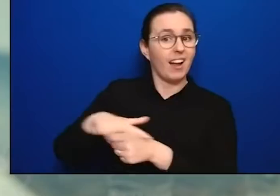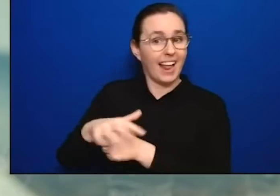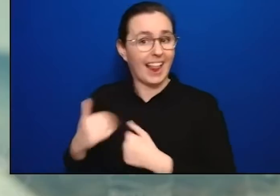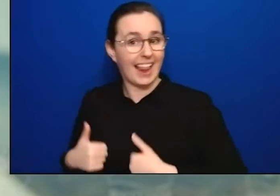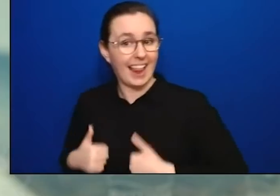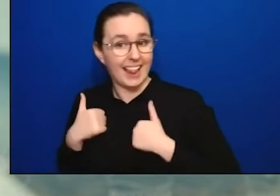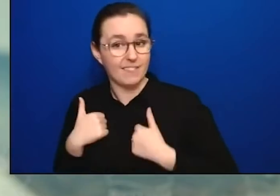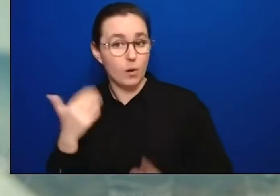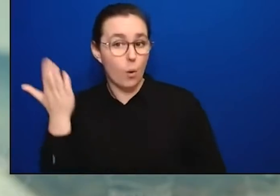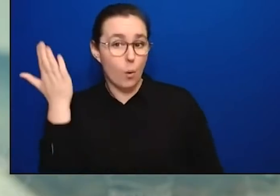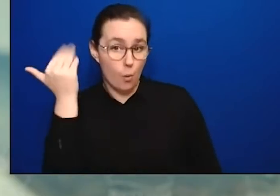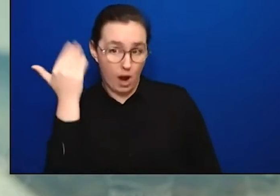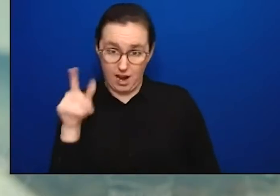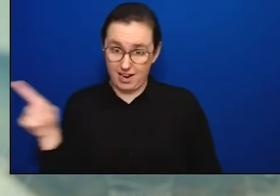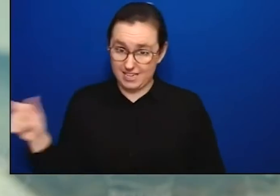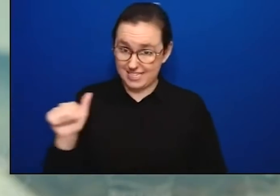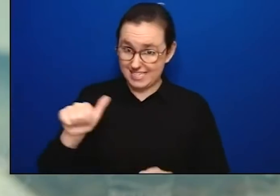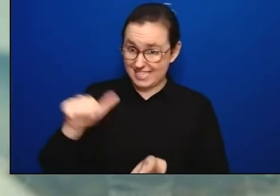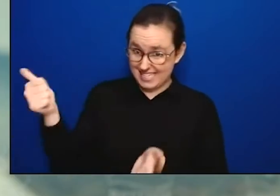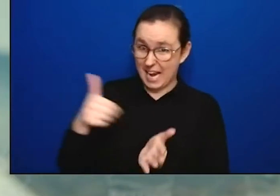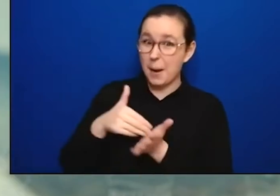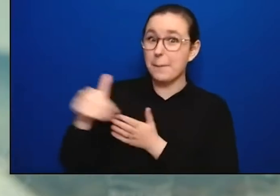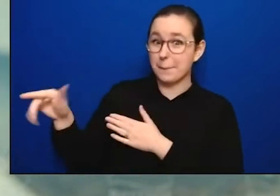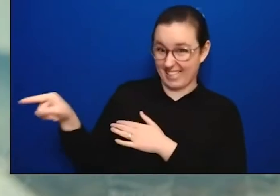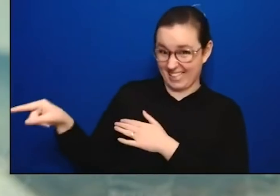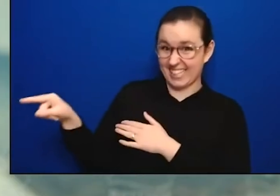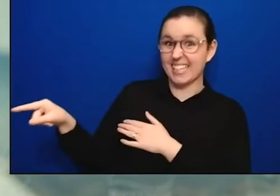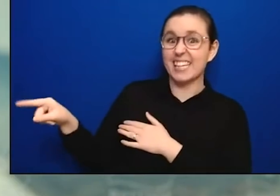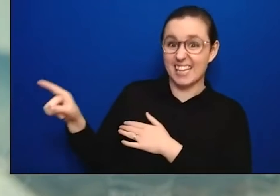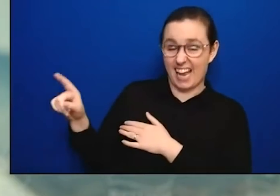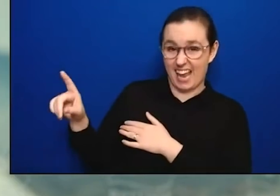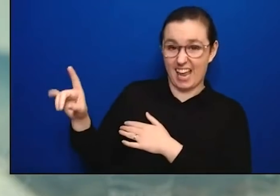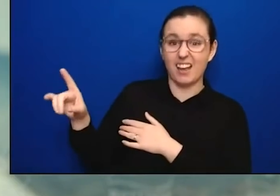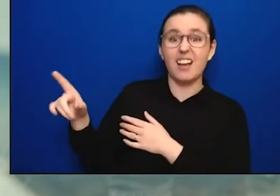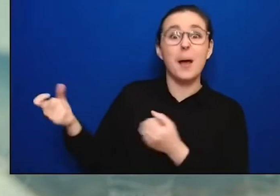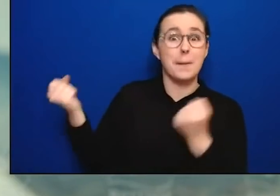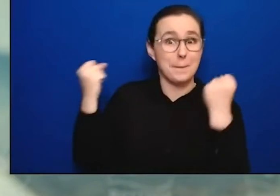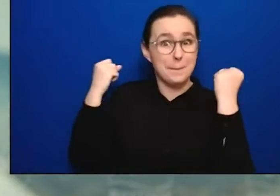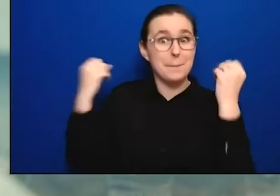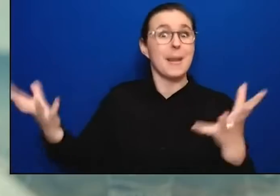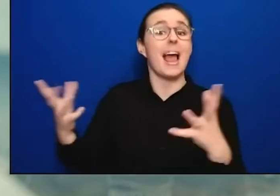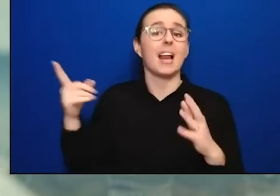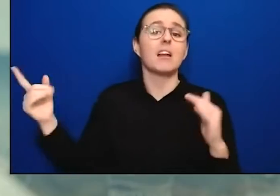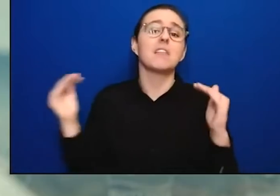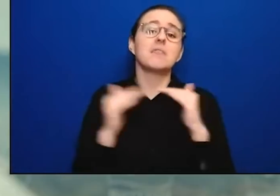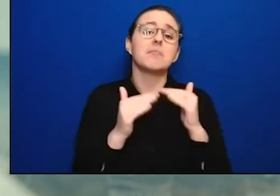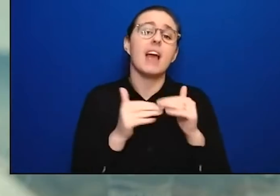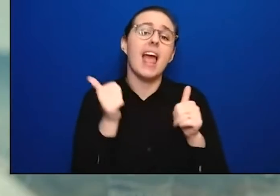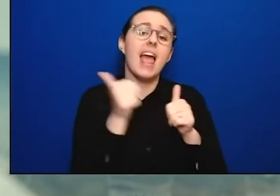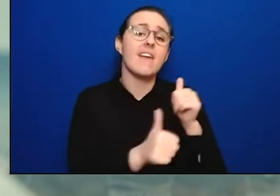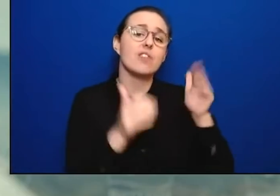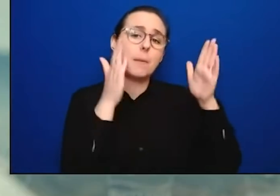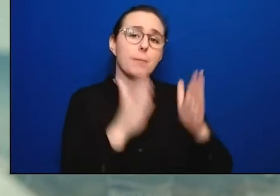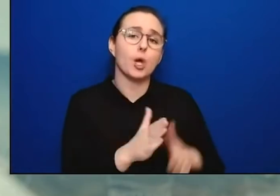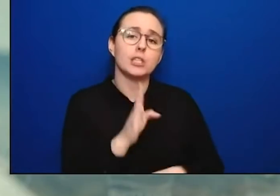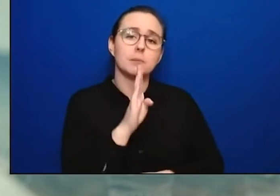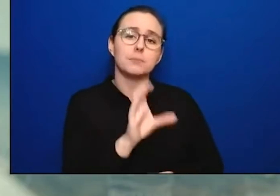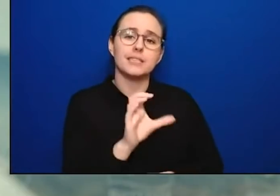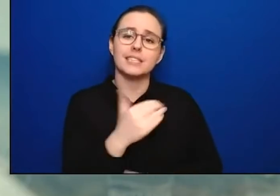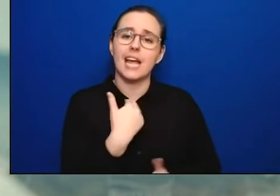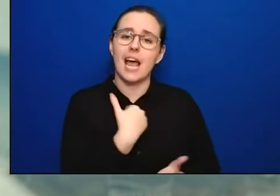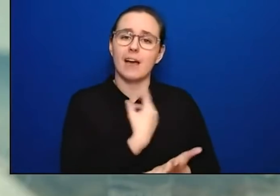businesses and congregate settings and so on? Why are we giving priority? Because even though 10,800,000 is a lot of rapid tests, it's in